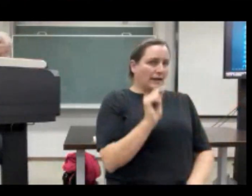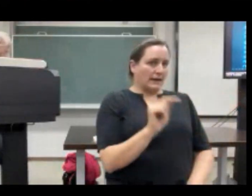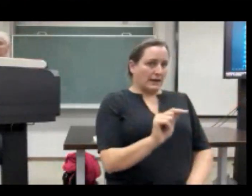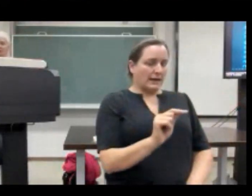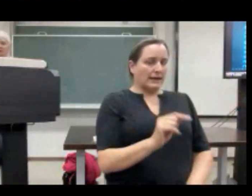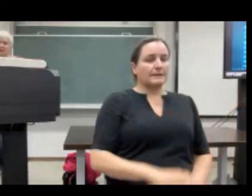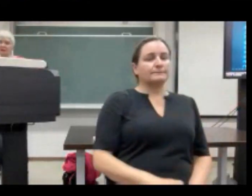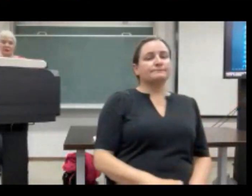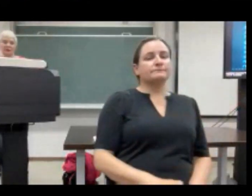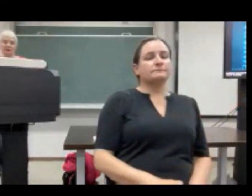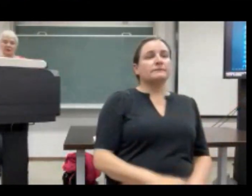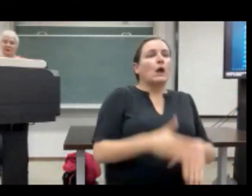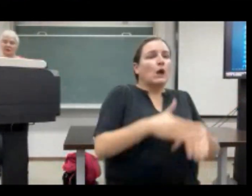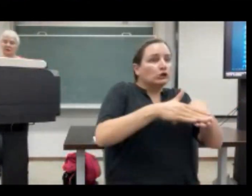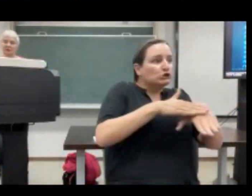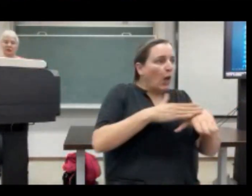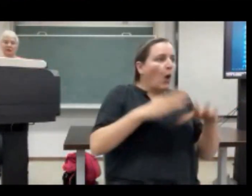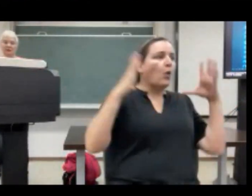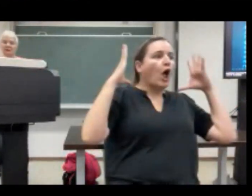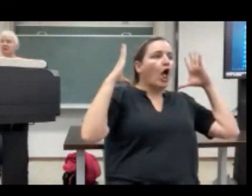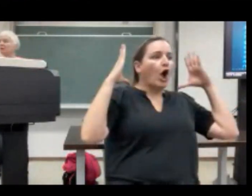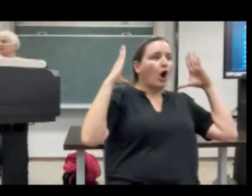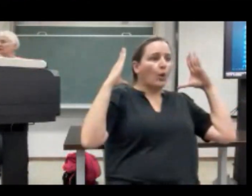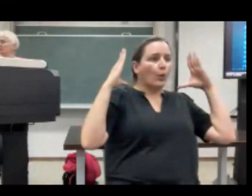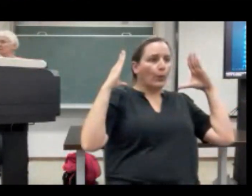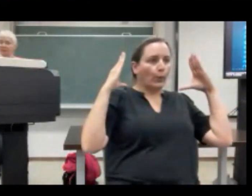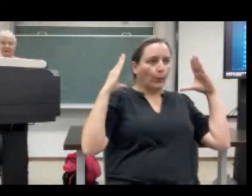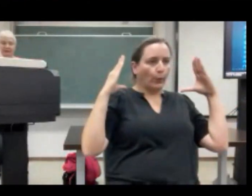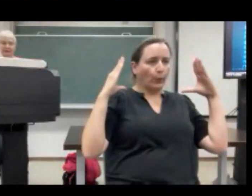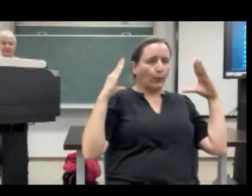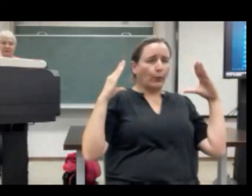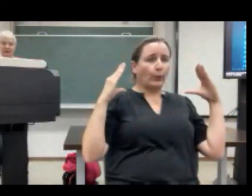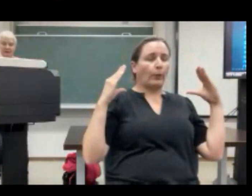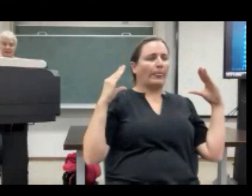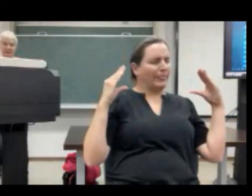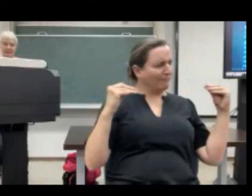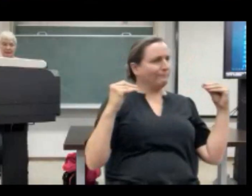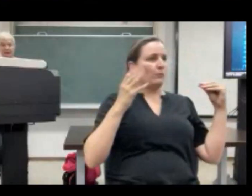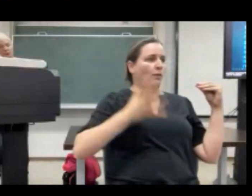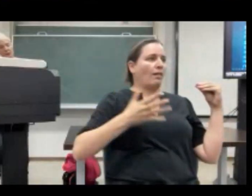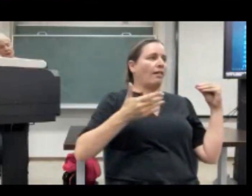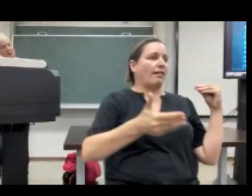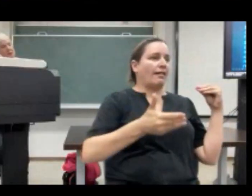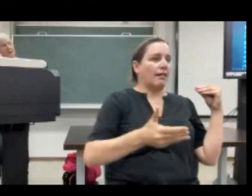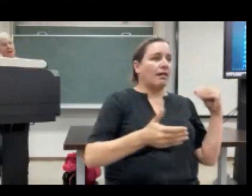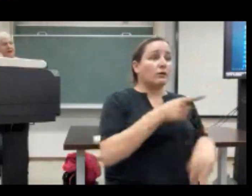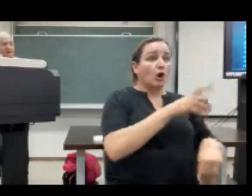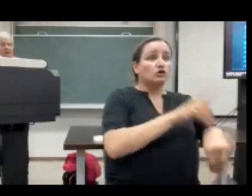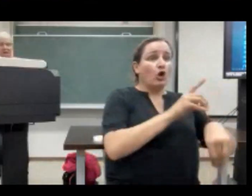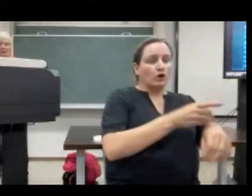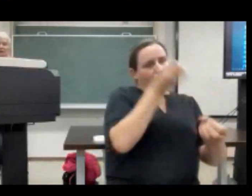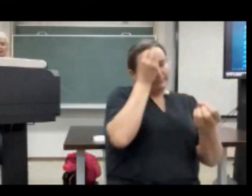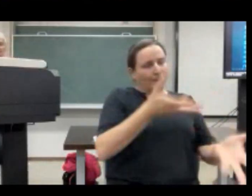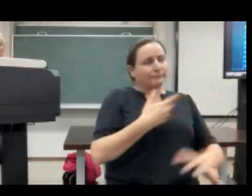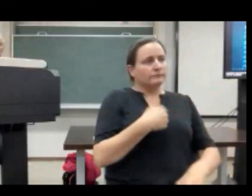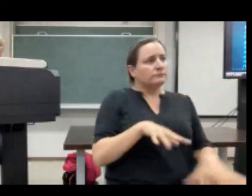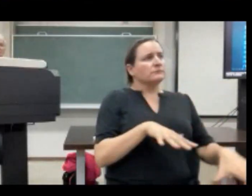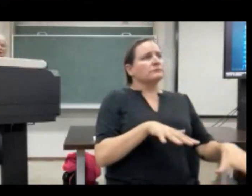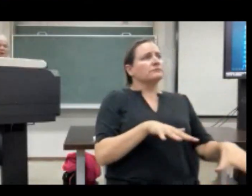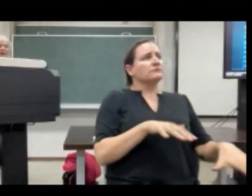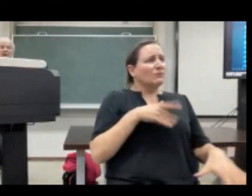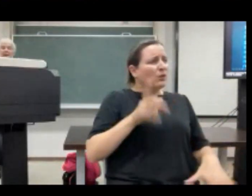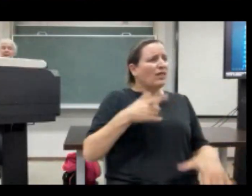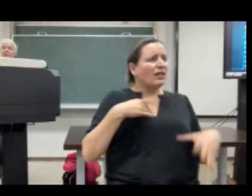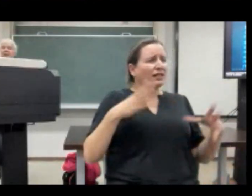his hearing loss is progressive, and within a few years he would become completely deaf. And he gets this diagnosis, and it hit him really